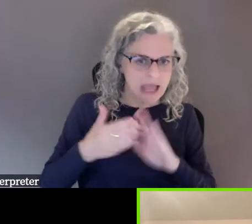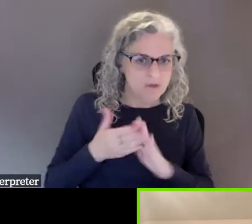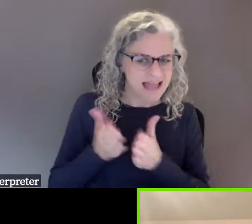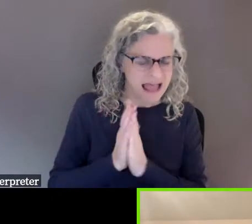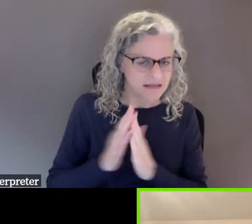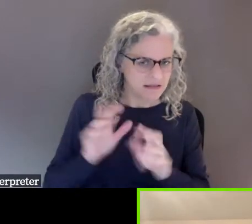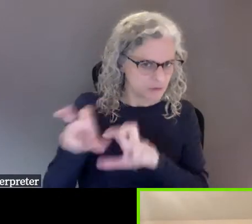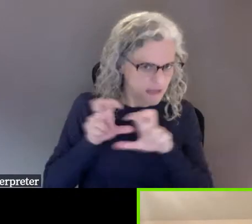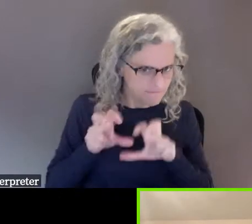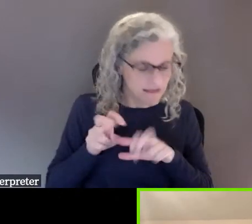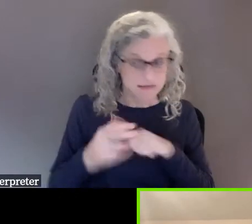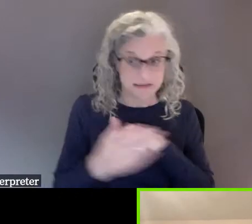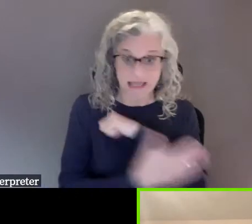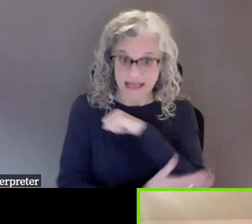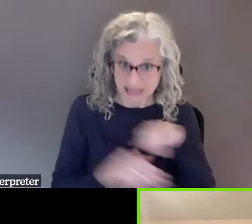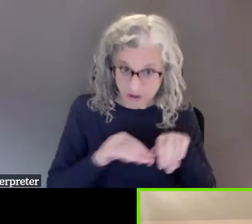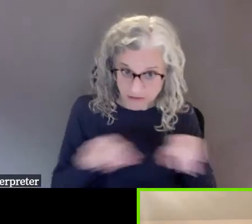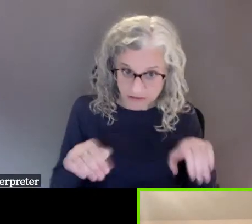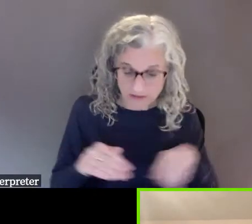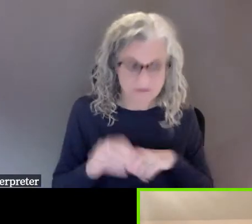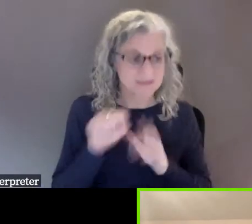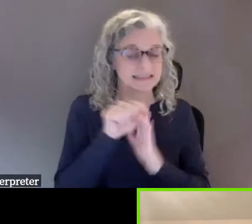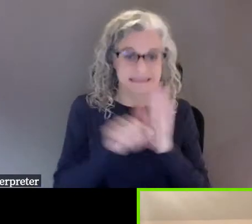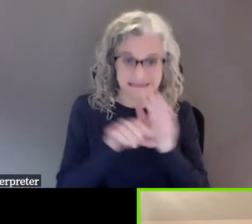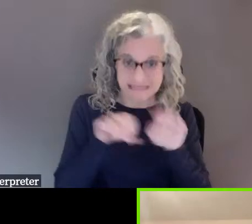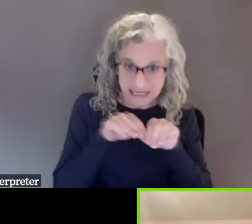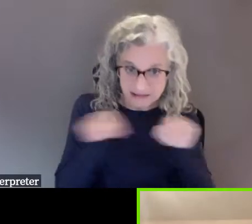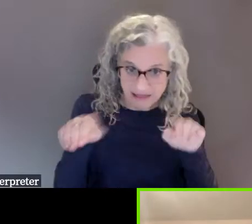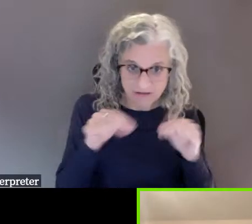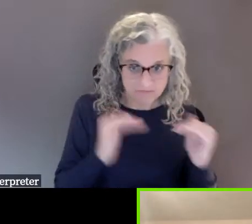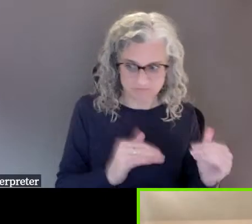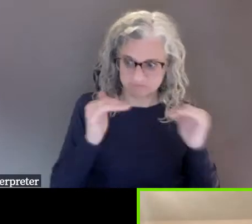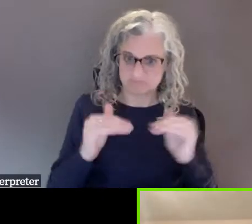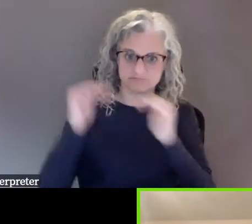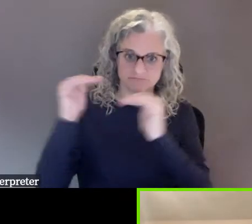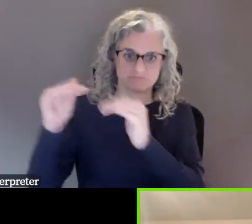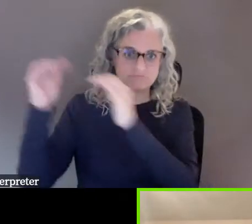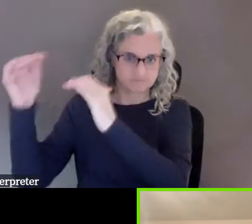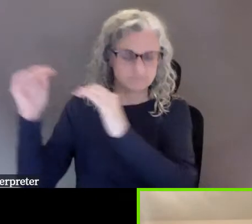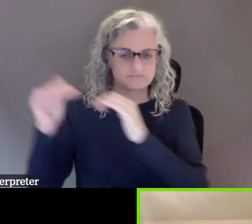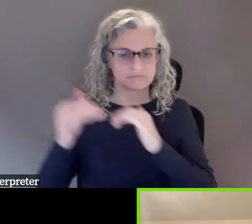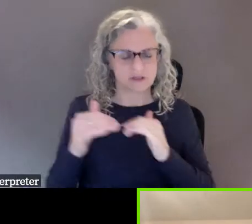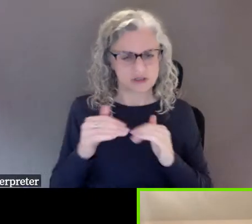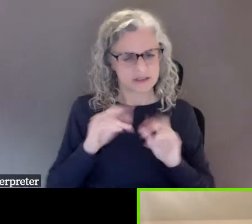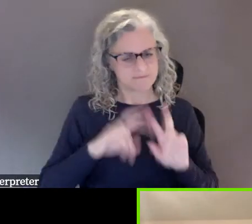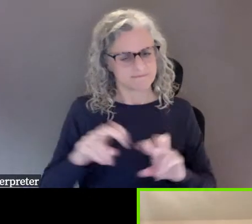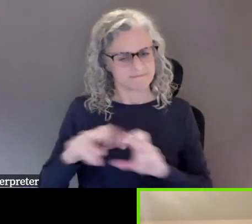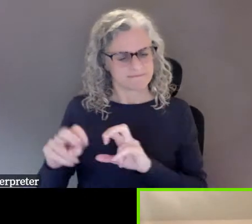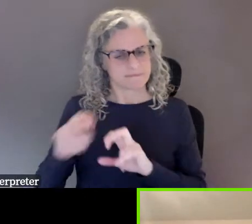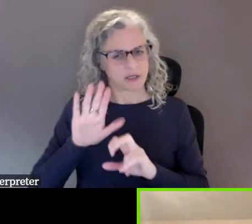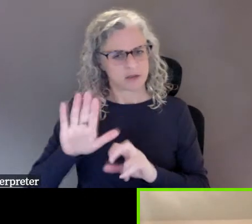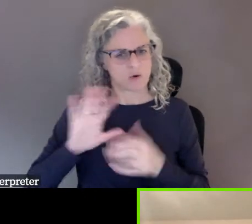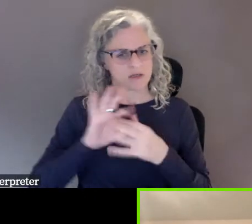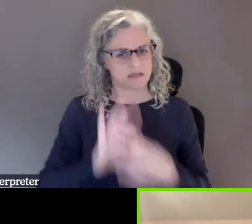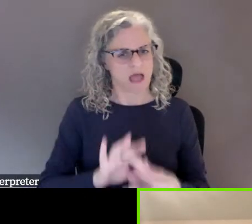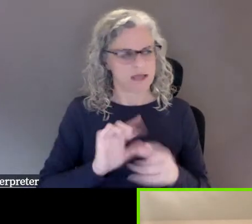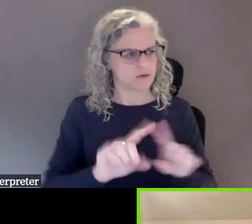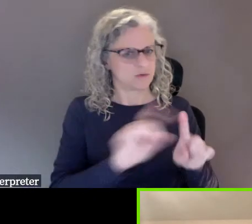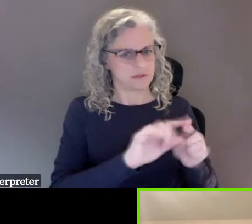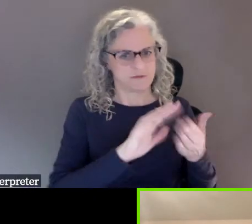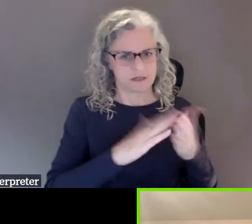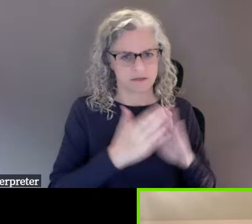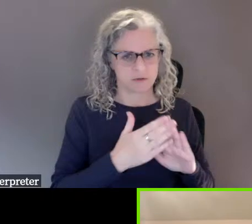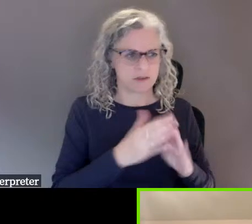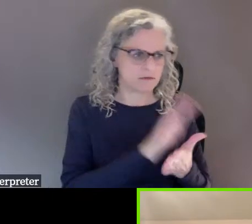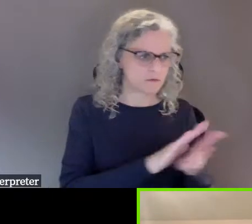county, your state. Just yeah, like really look at like what ties you have to different communities and where they